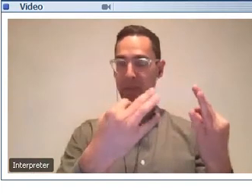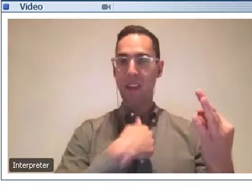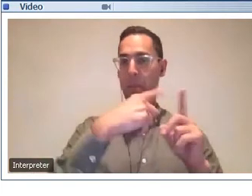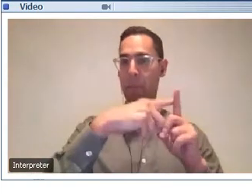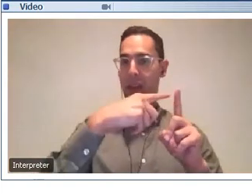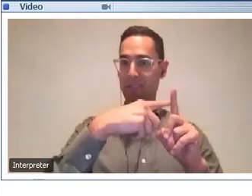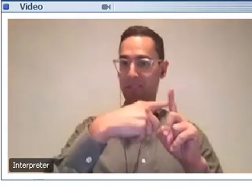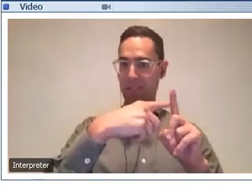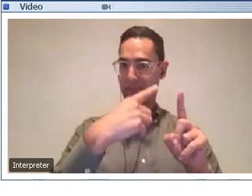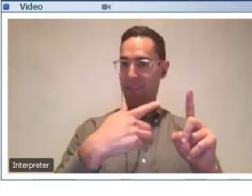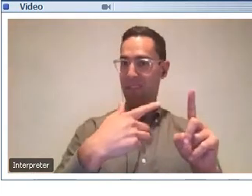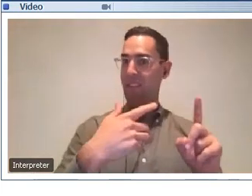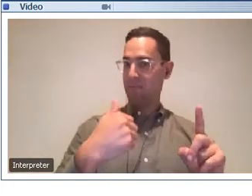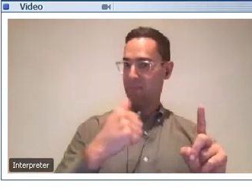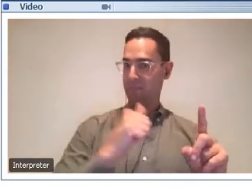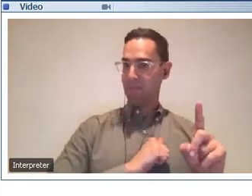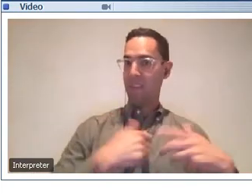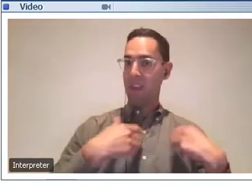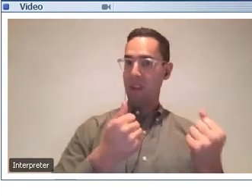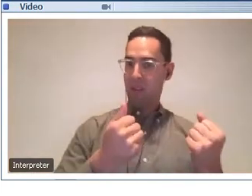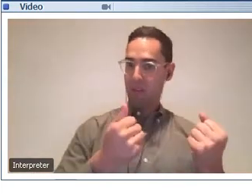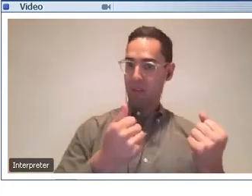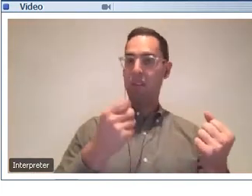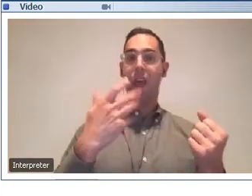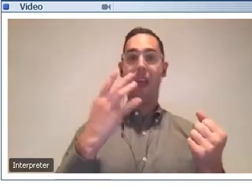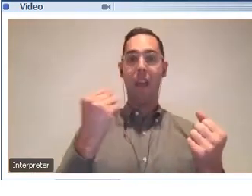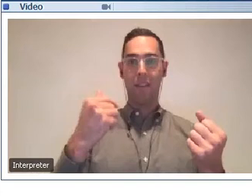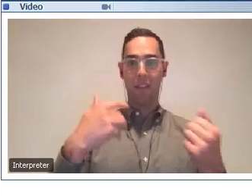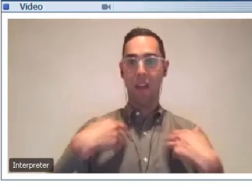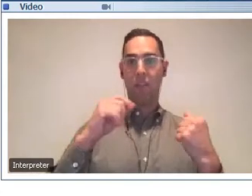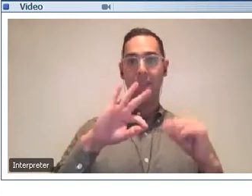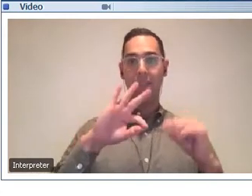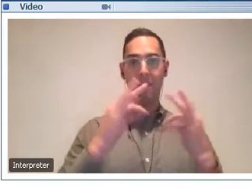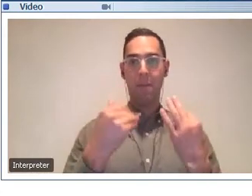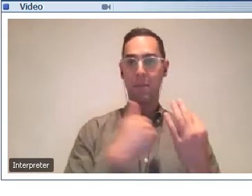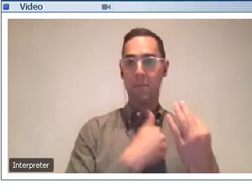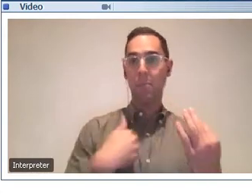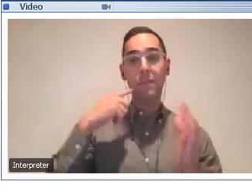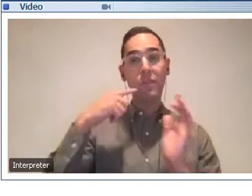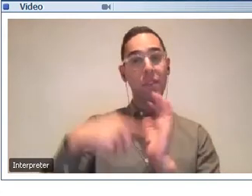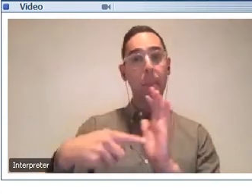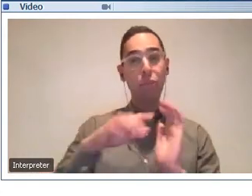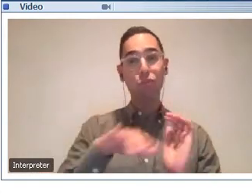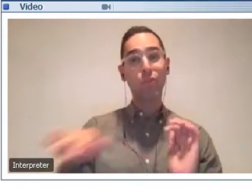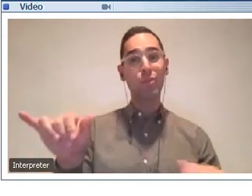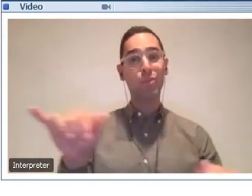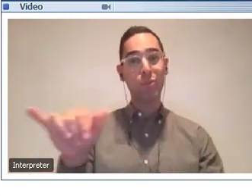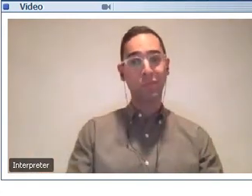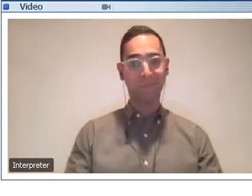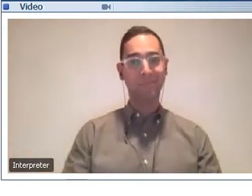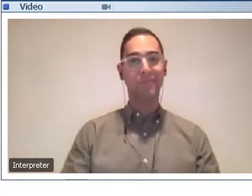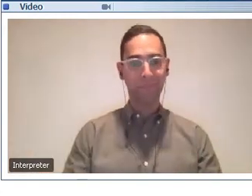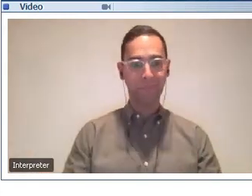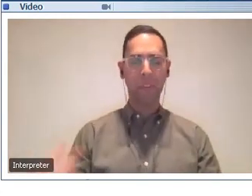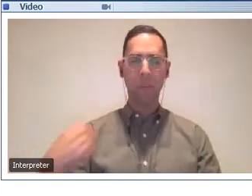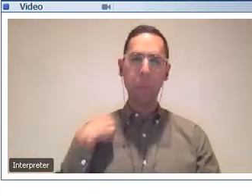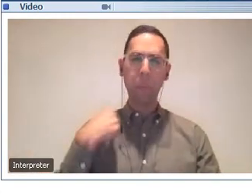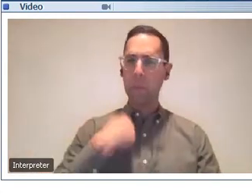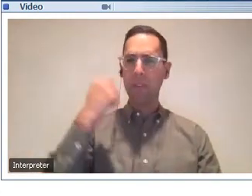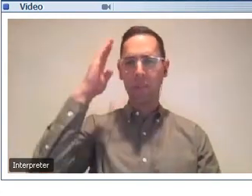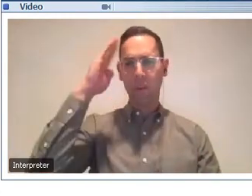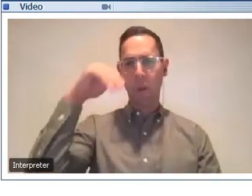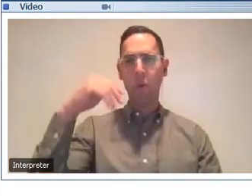and emotional health of their child, for example. And so even though we know that paid leave is extremely important for